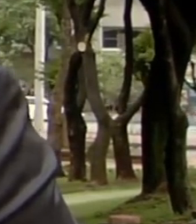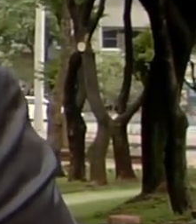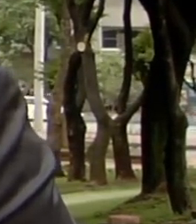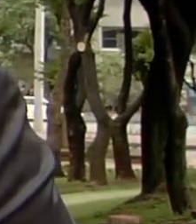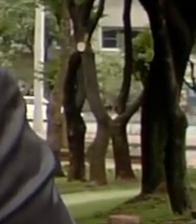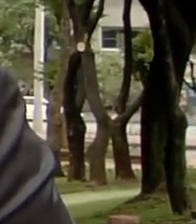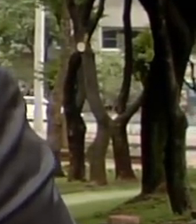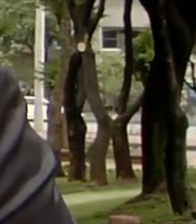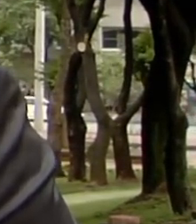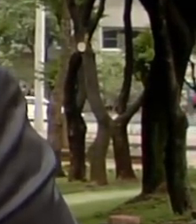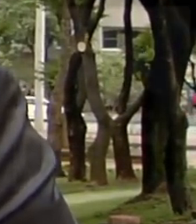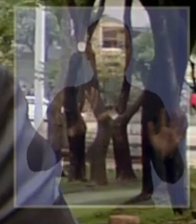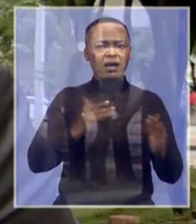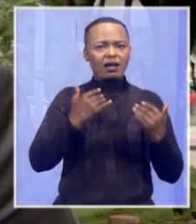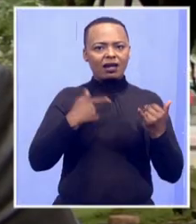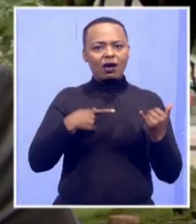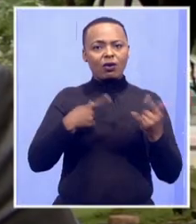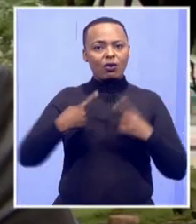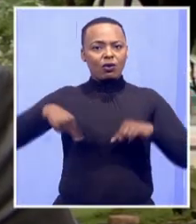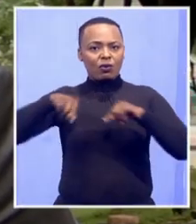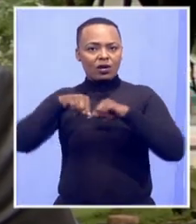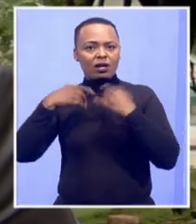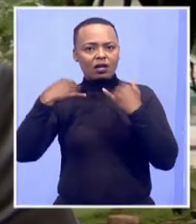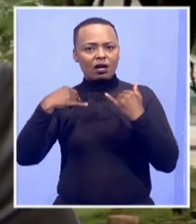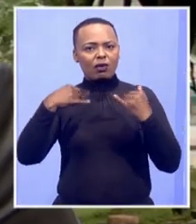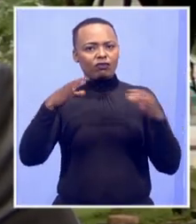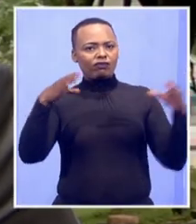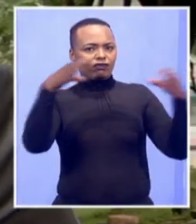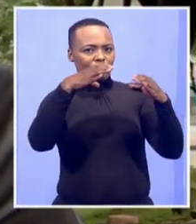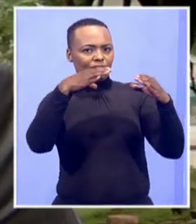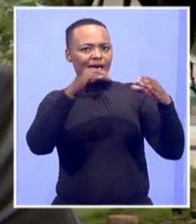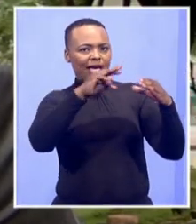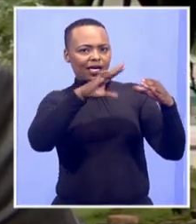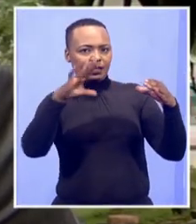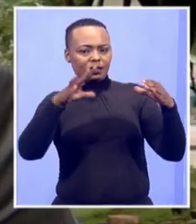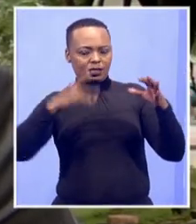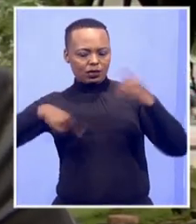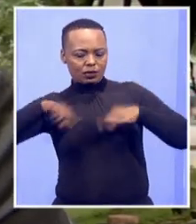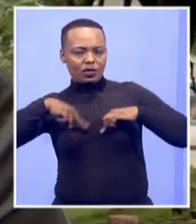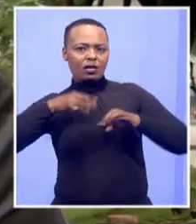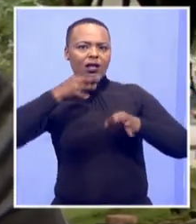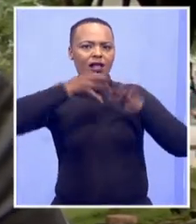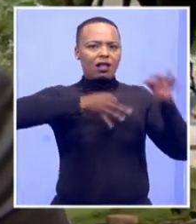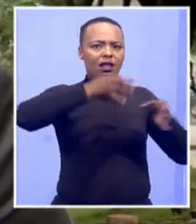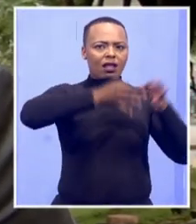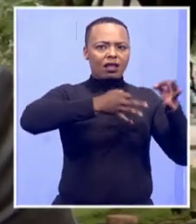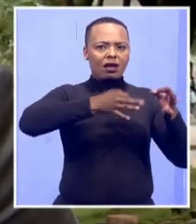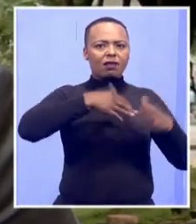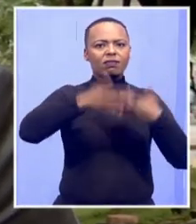currently briefing the caucus of the ANC on how to move forward. And I think